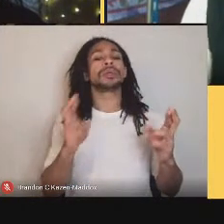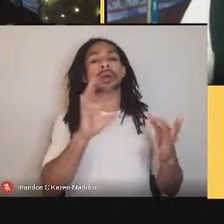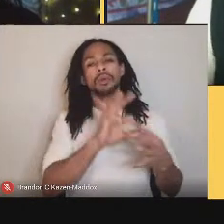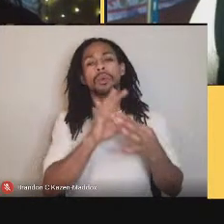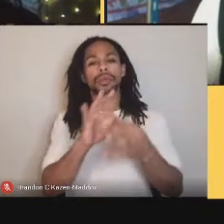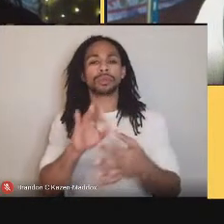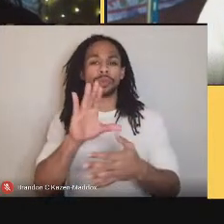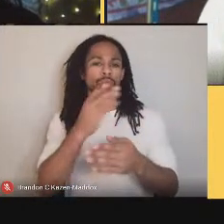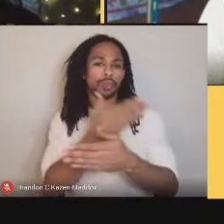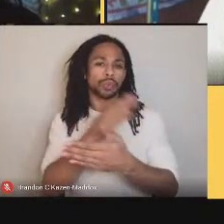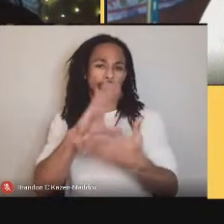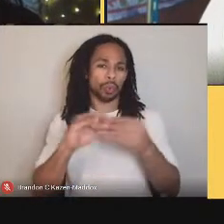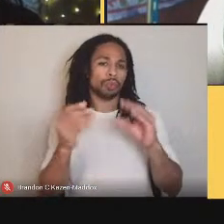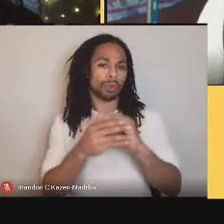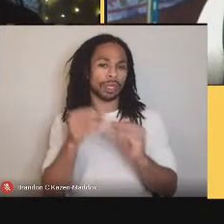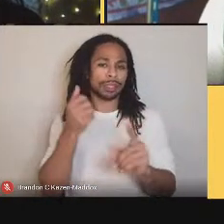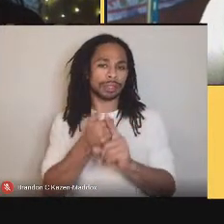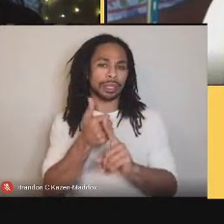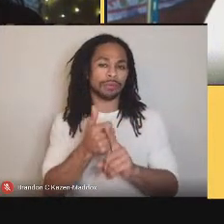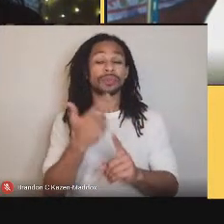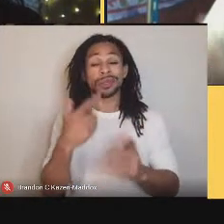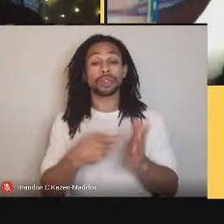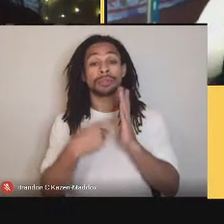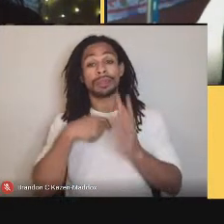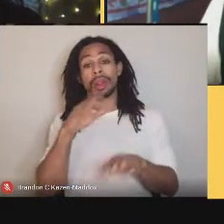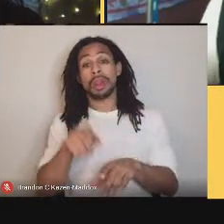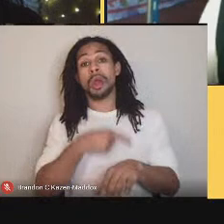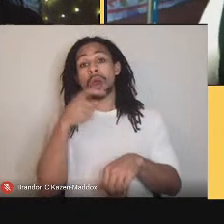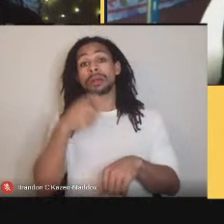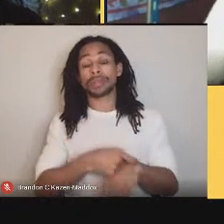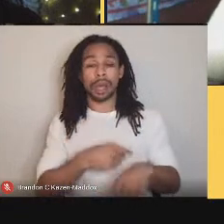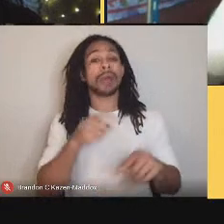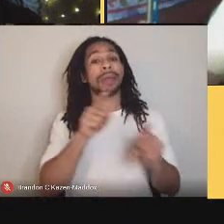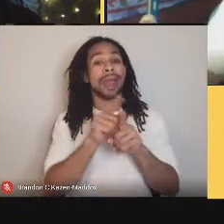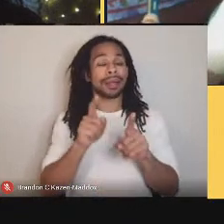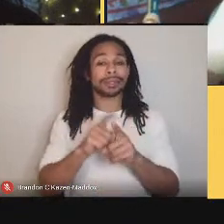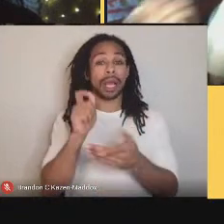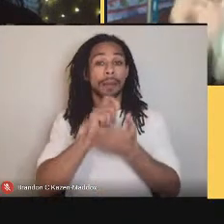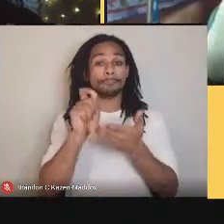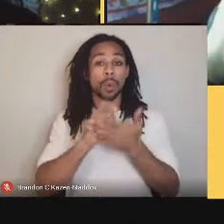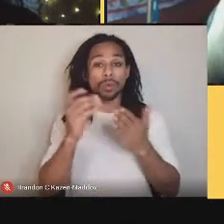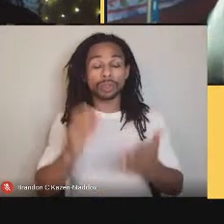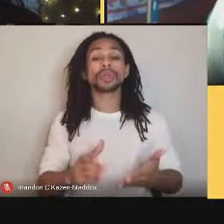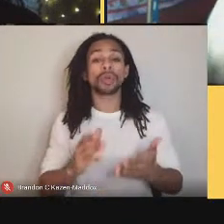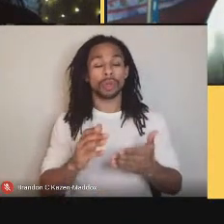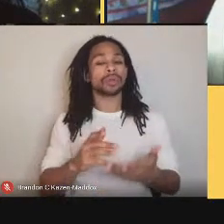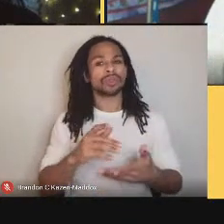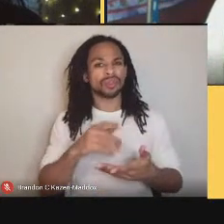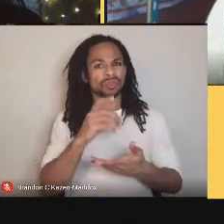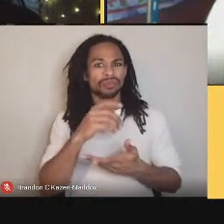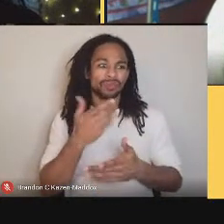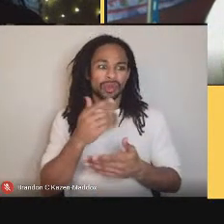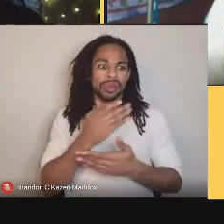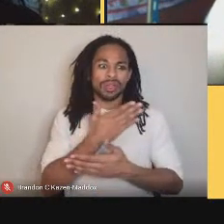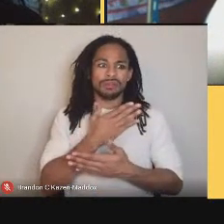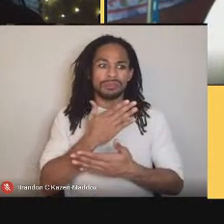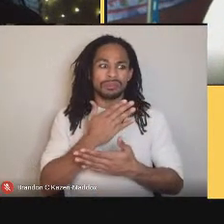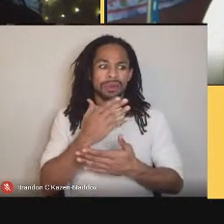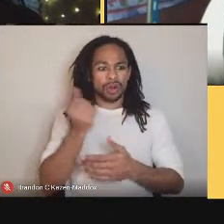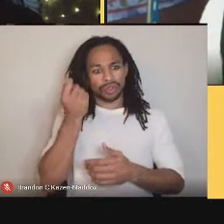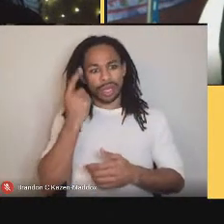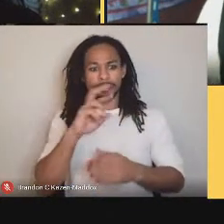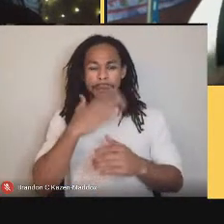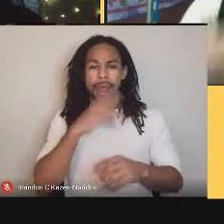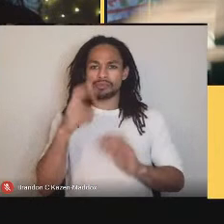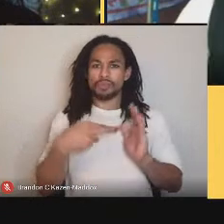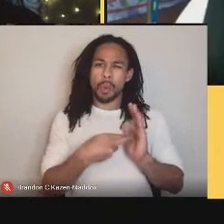is. It took me a very long time to realize as a composer what the role of a composer is. For